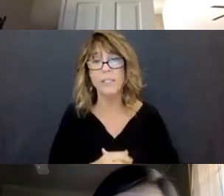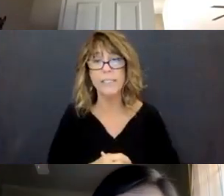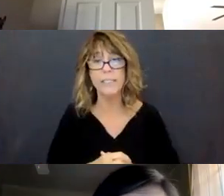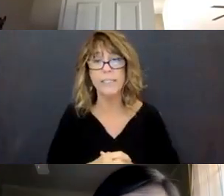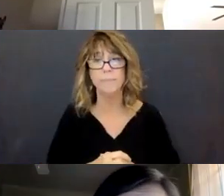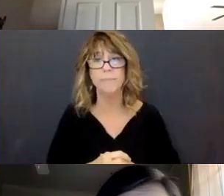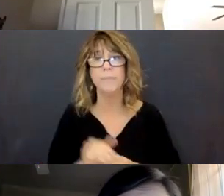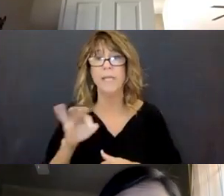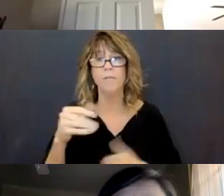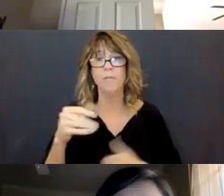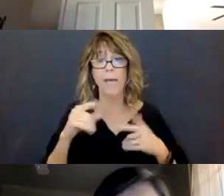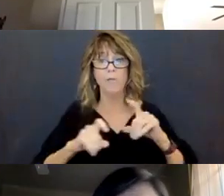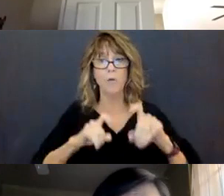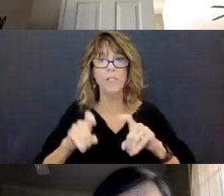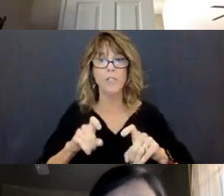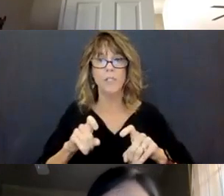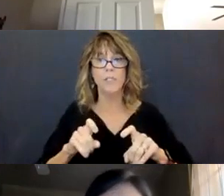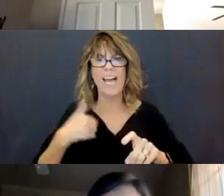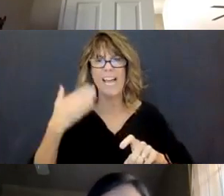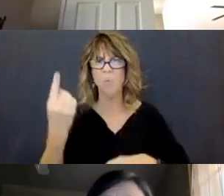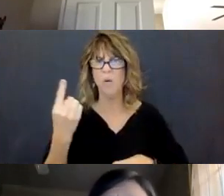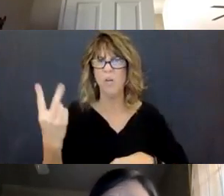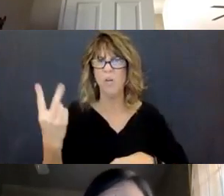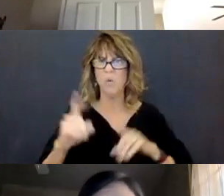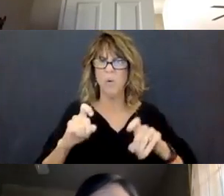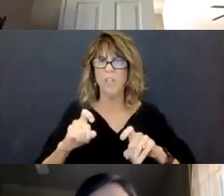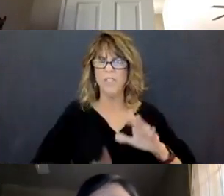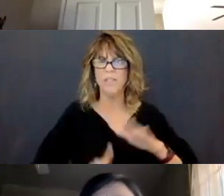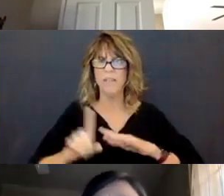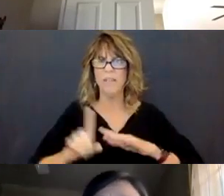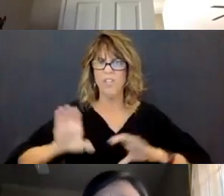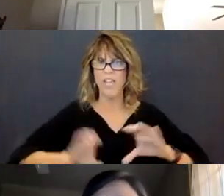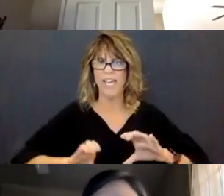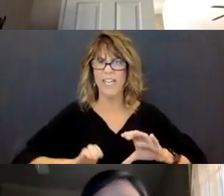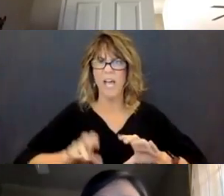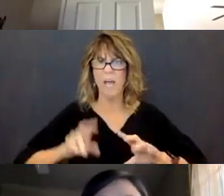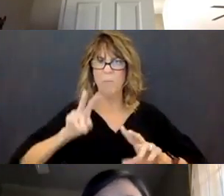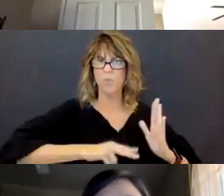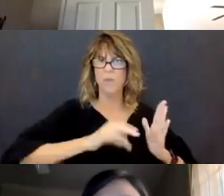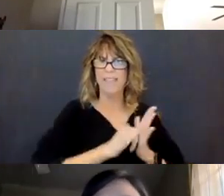And if you have questions, I know there was one or two questions in the chat, and I'm going back through them right now.